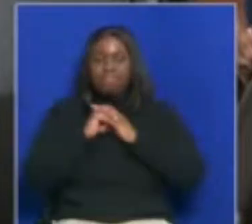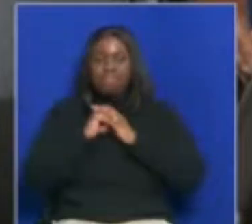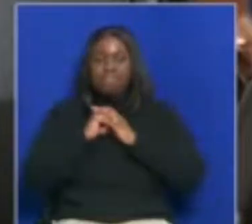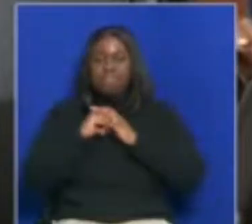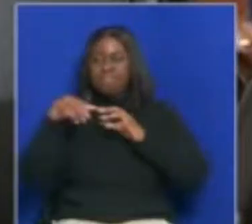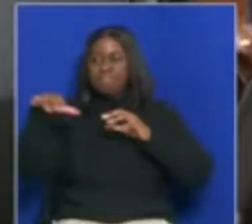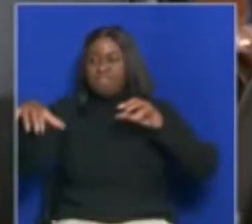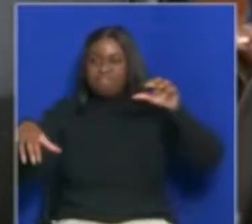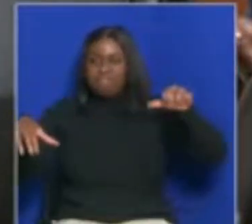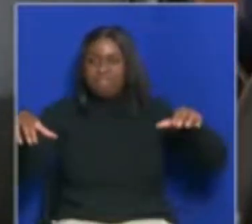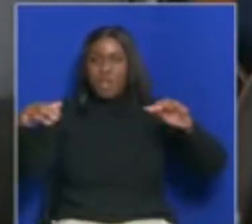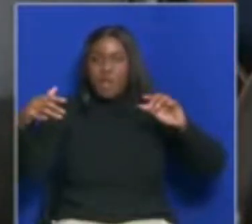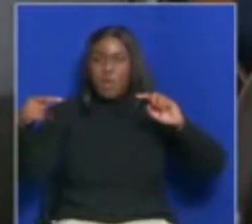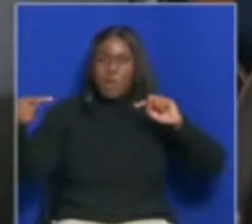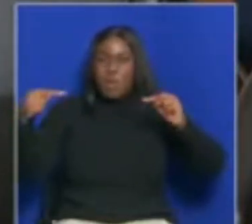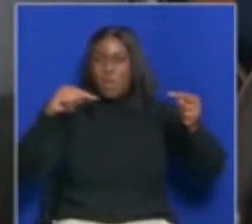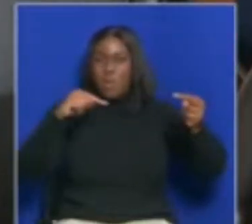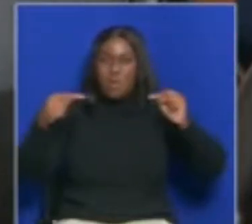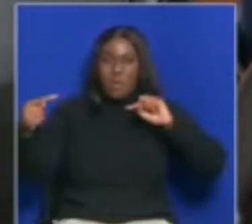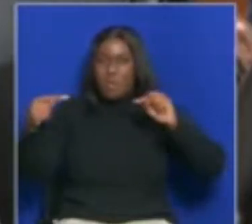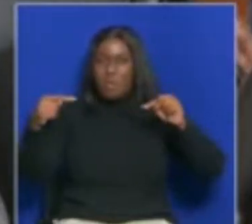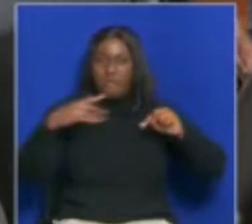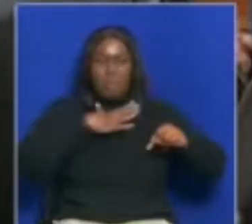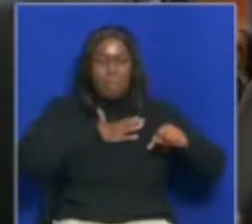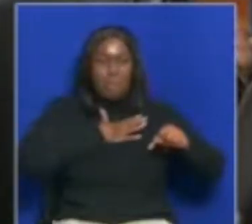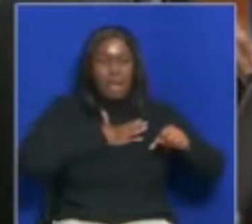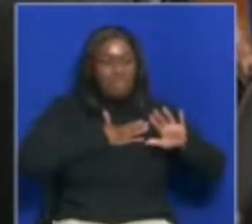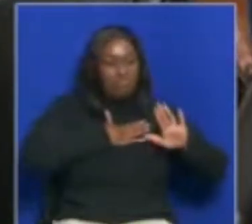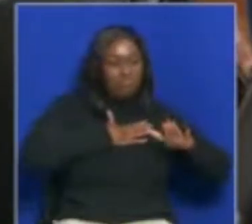tow truck industry and the drug industry.